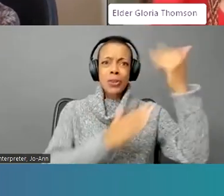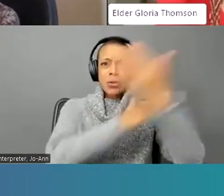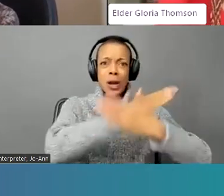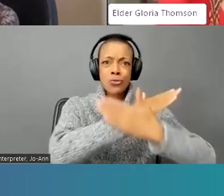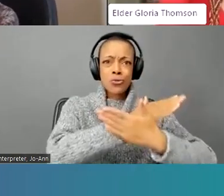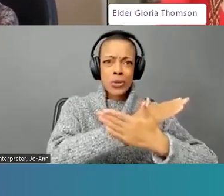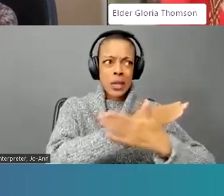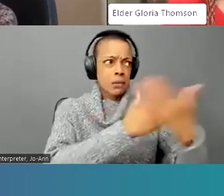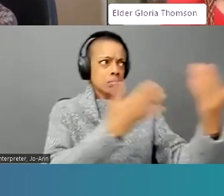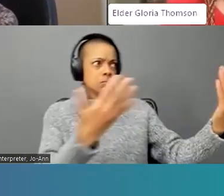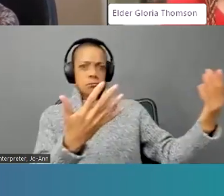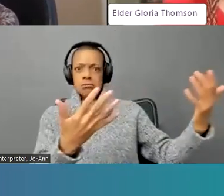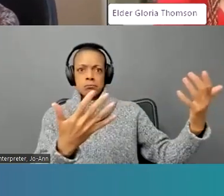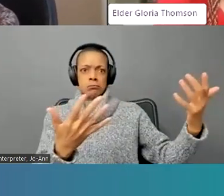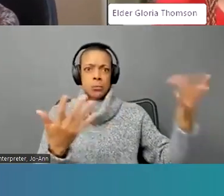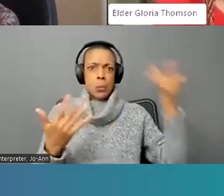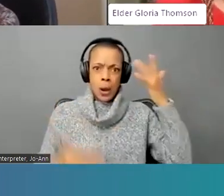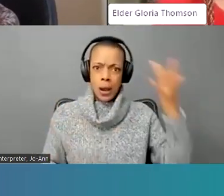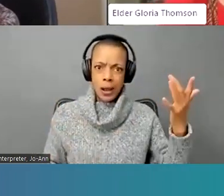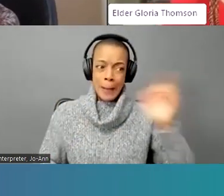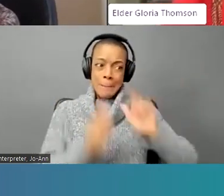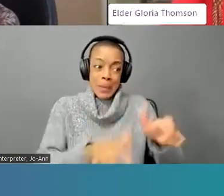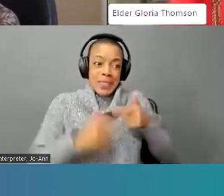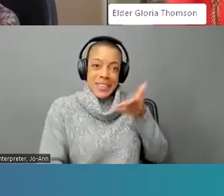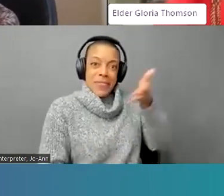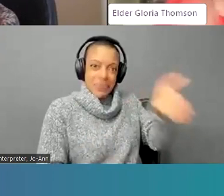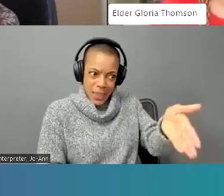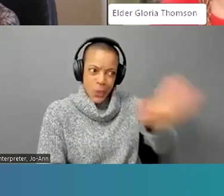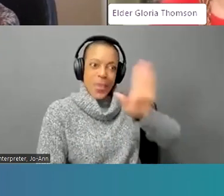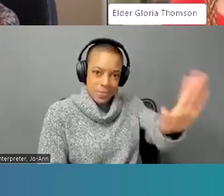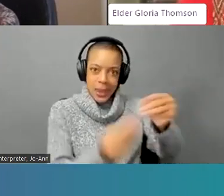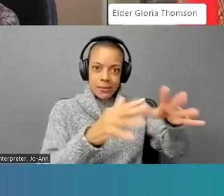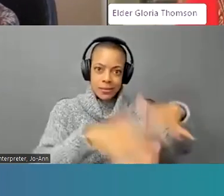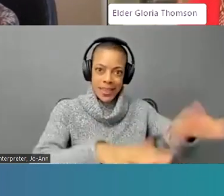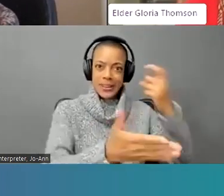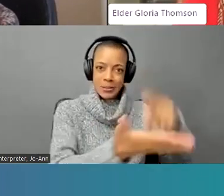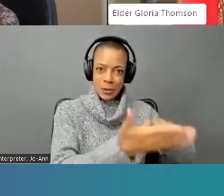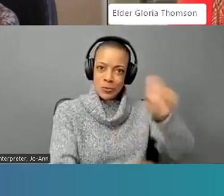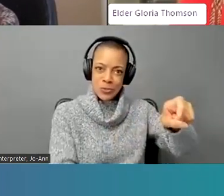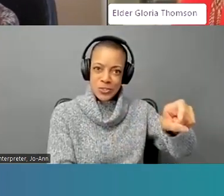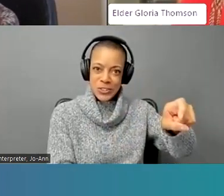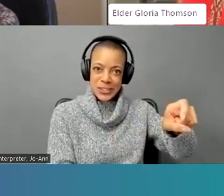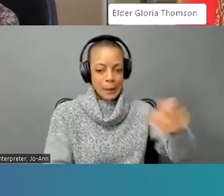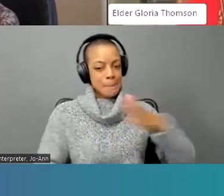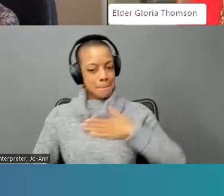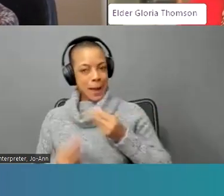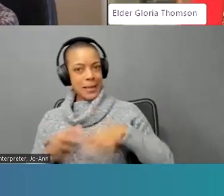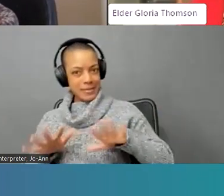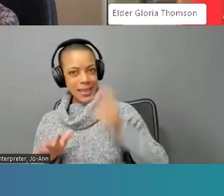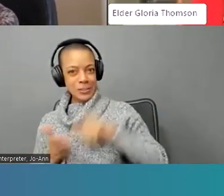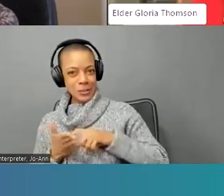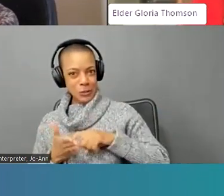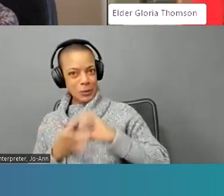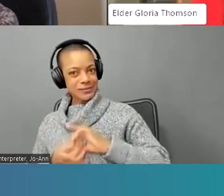people should be doing a land acknowledgement, not me. Well, I thank you. That's just what I'm trying to say is